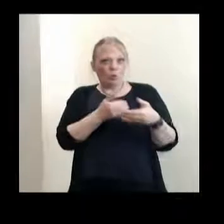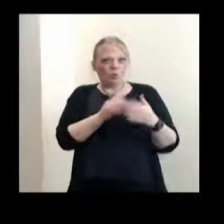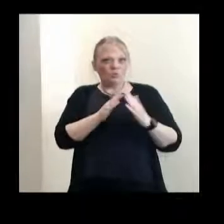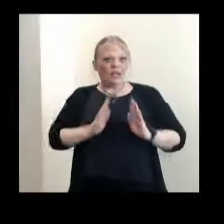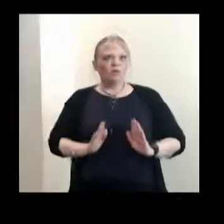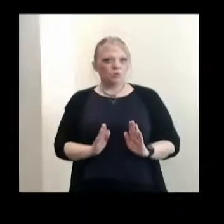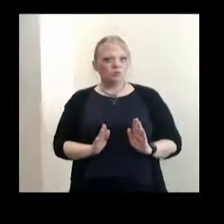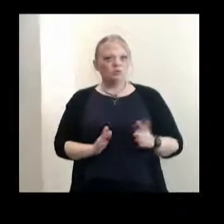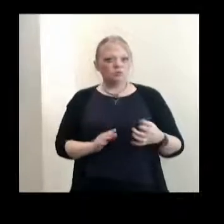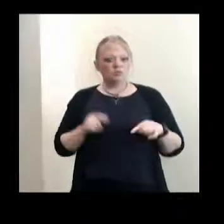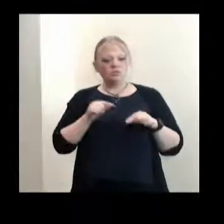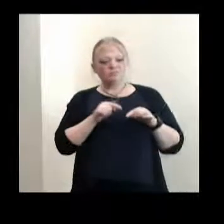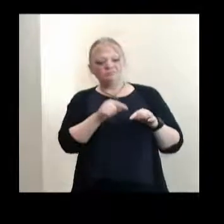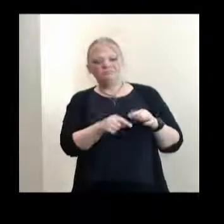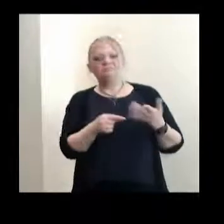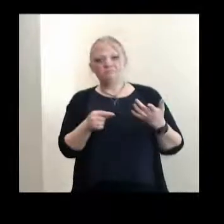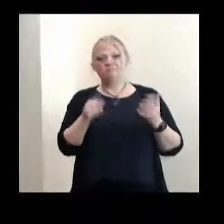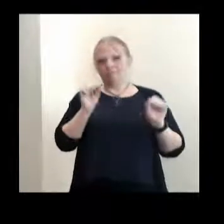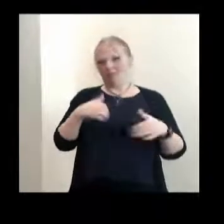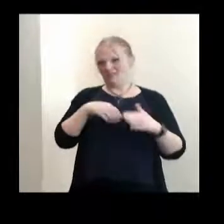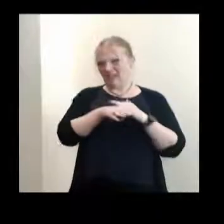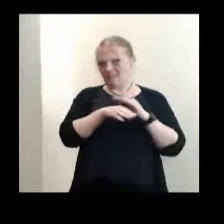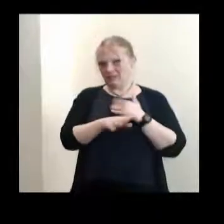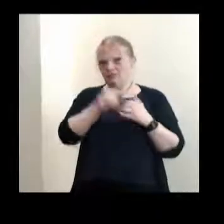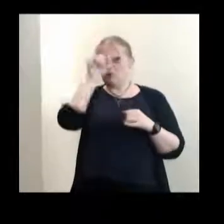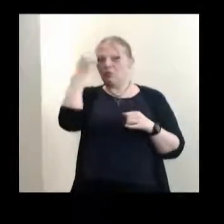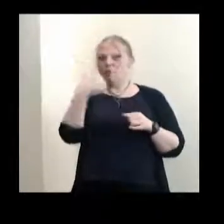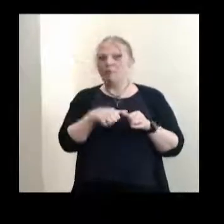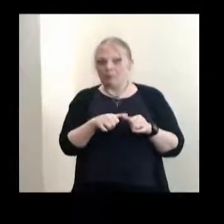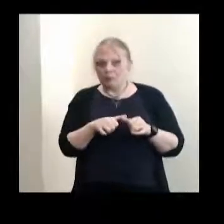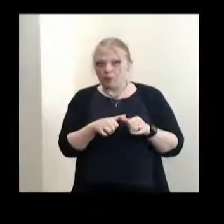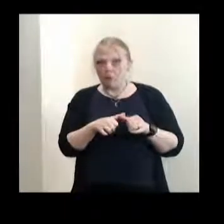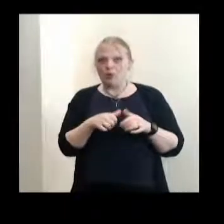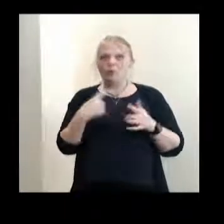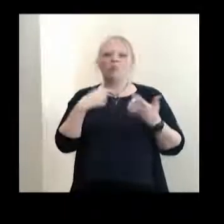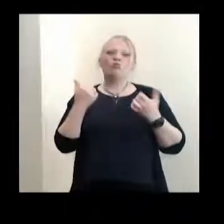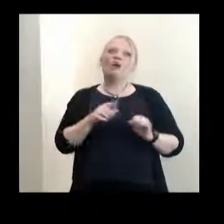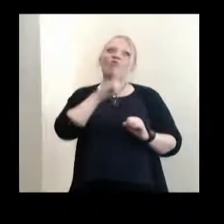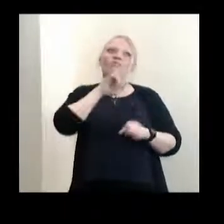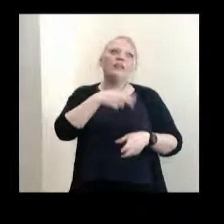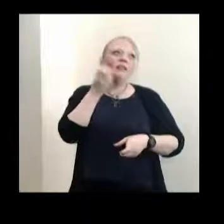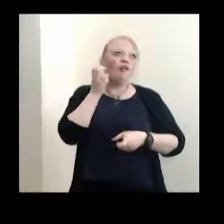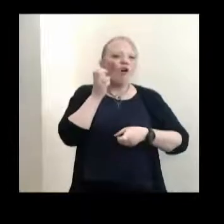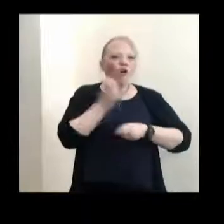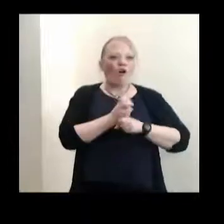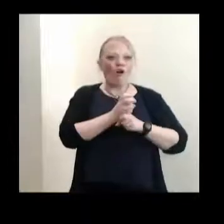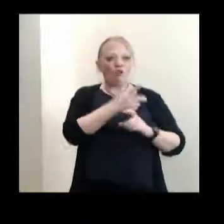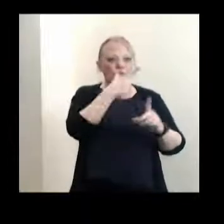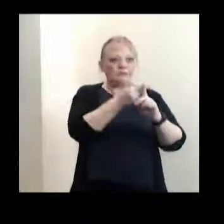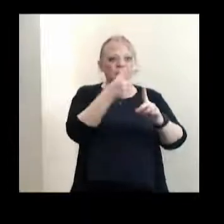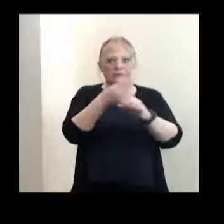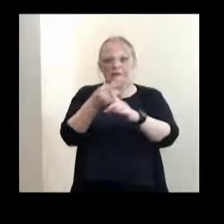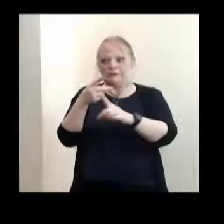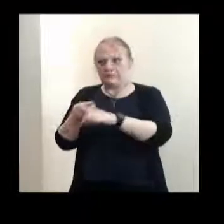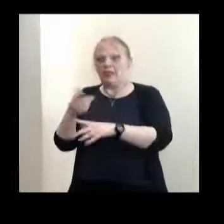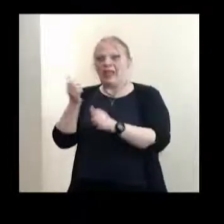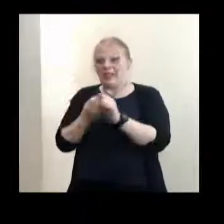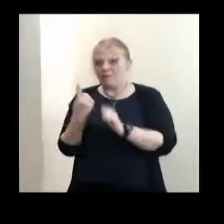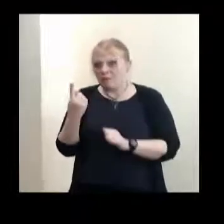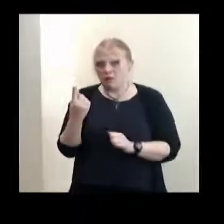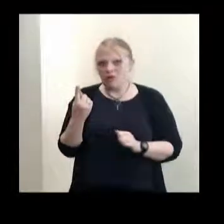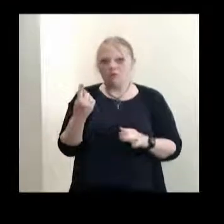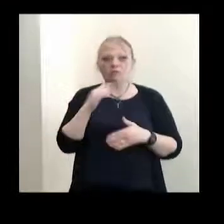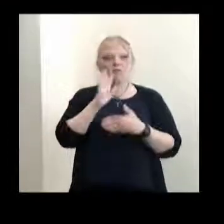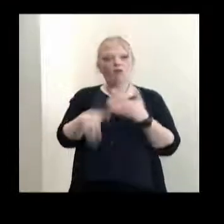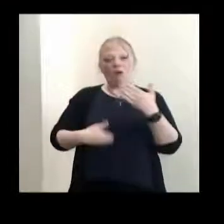house has access to those. So remember, even though we're trying really hard to get everybody vaccinated, all